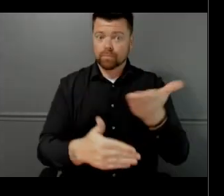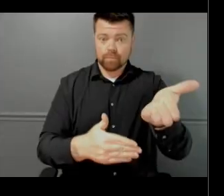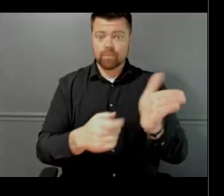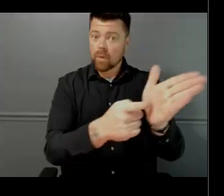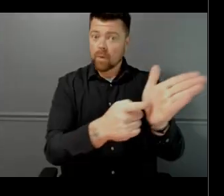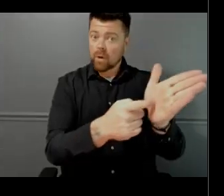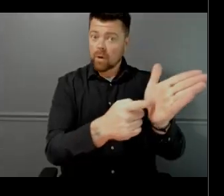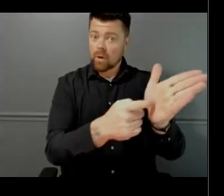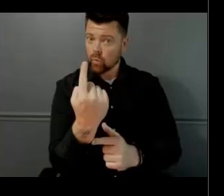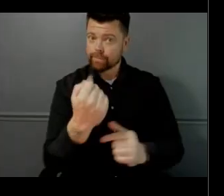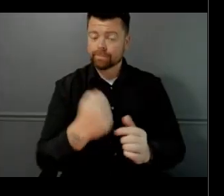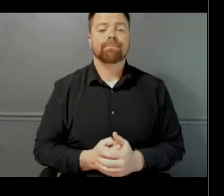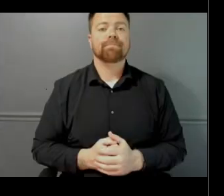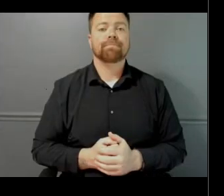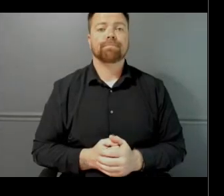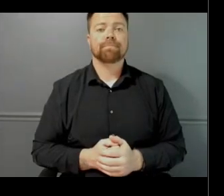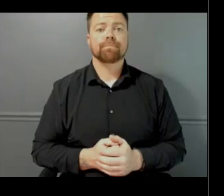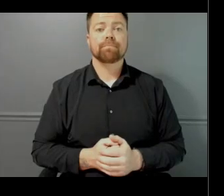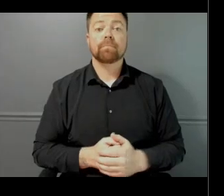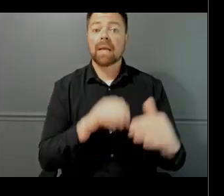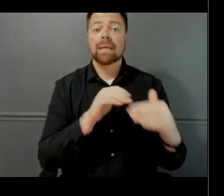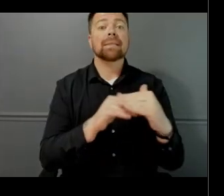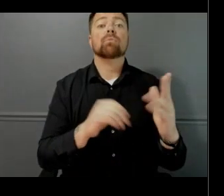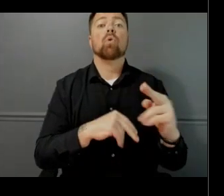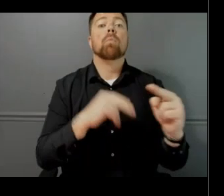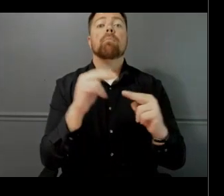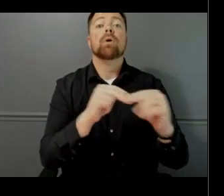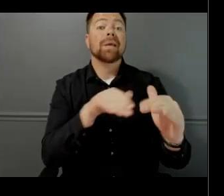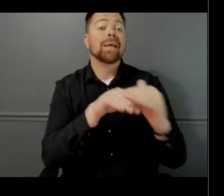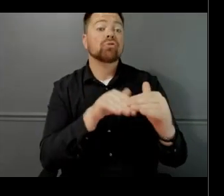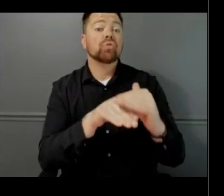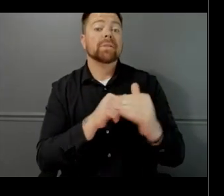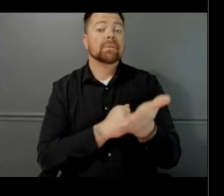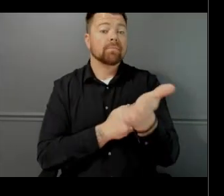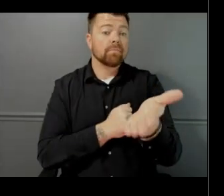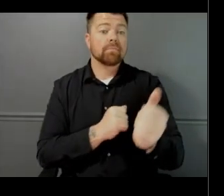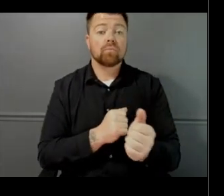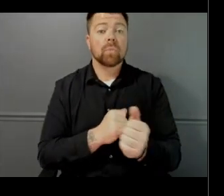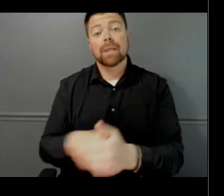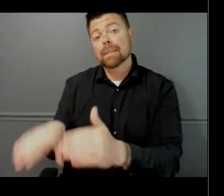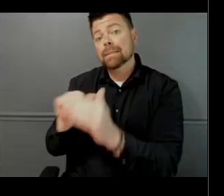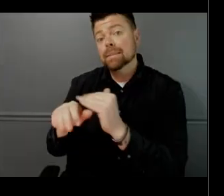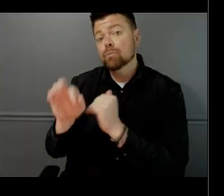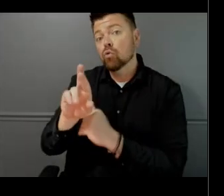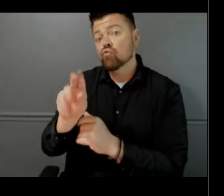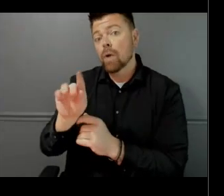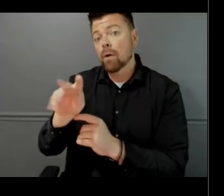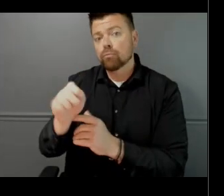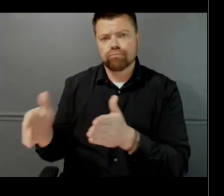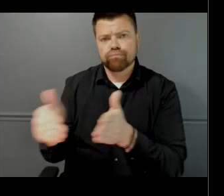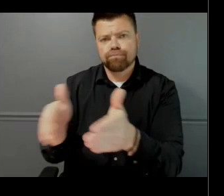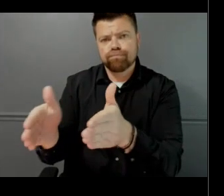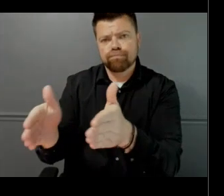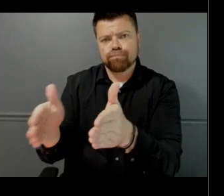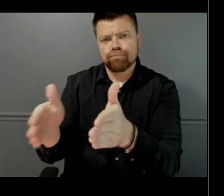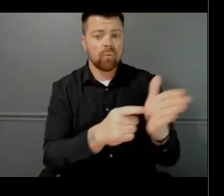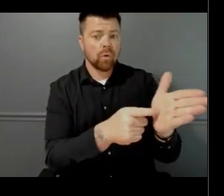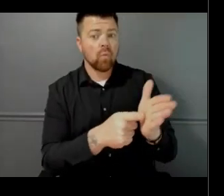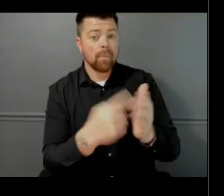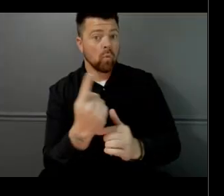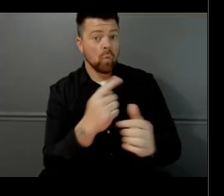1, an accessible building entrance on an accessible route. Requirement